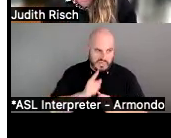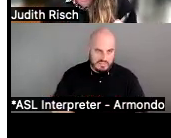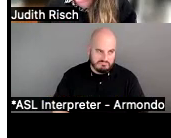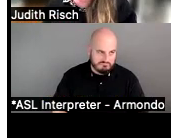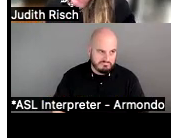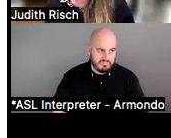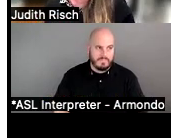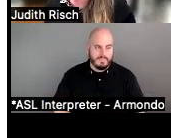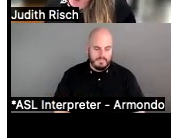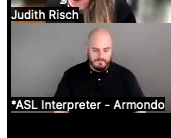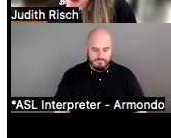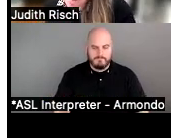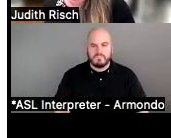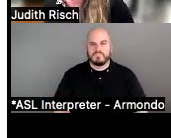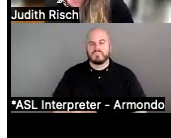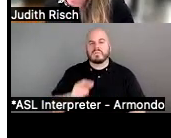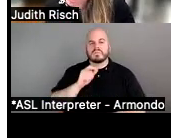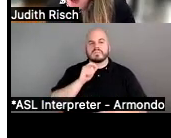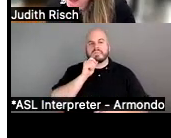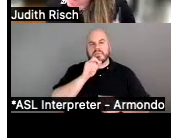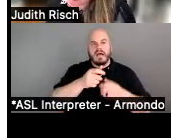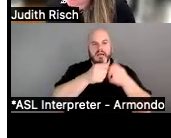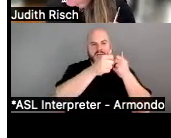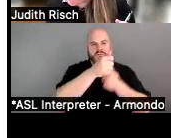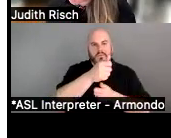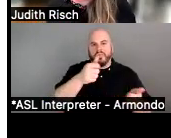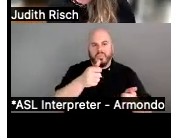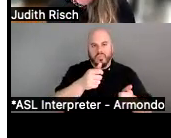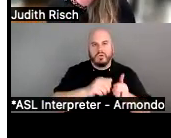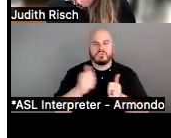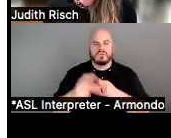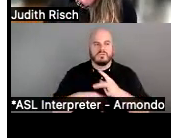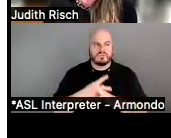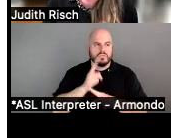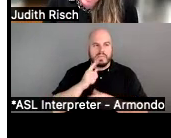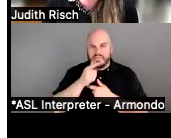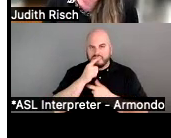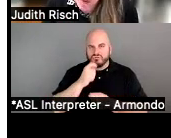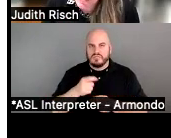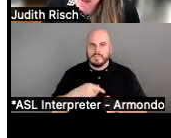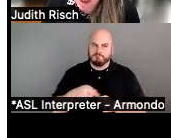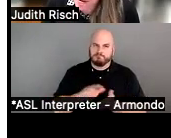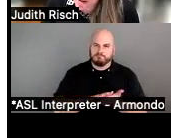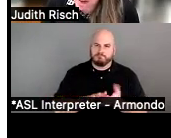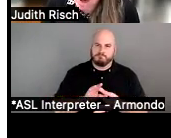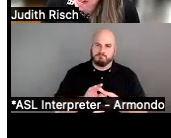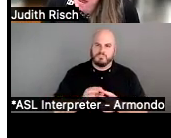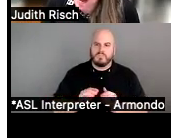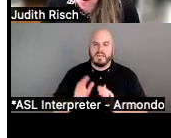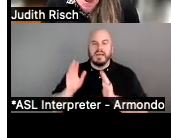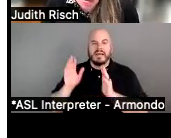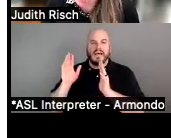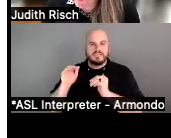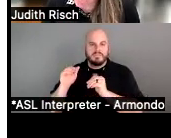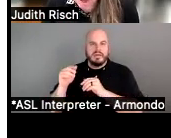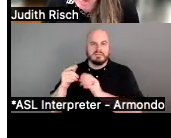I think this non-conforming alternatives, if the regulation happens, is going to be a really interesting area. I do anticipate there's going to be litigation because